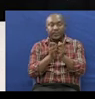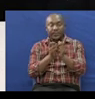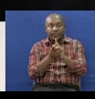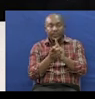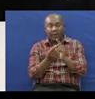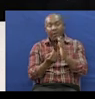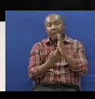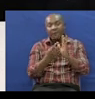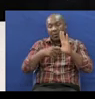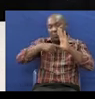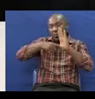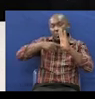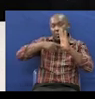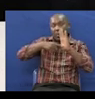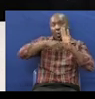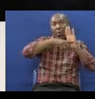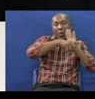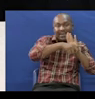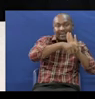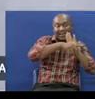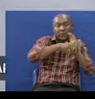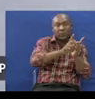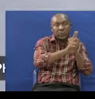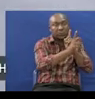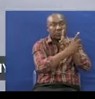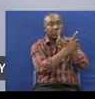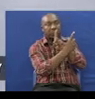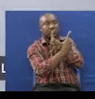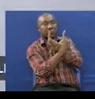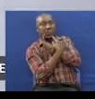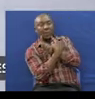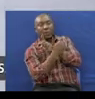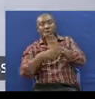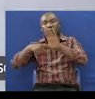Earth rotates from the west to the east.